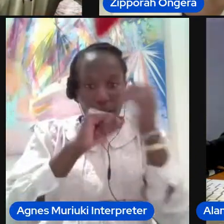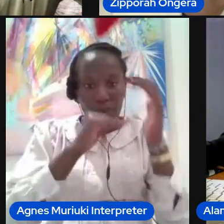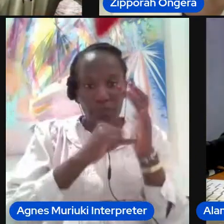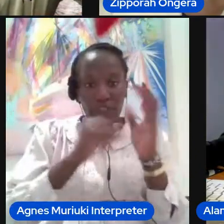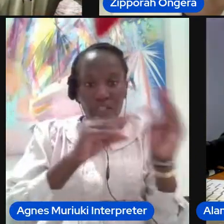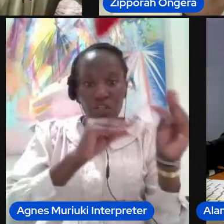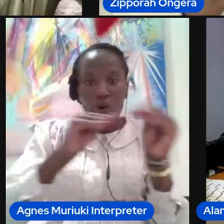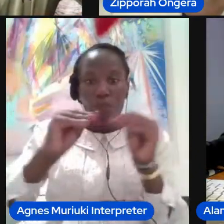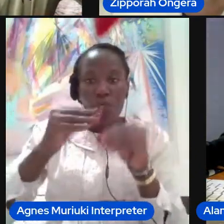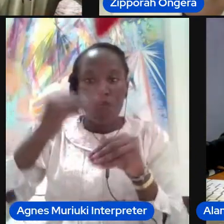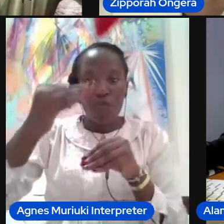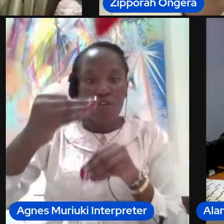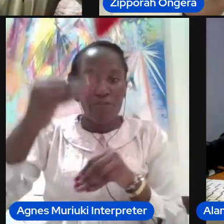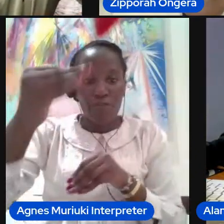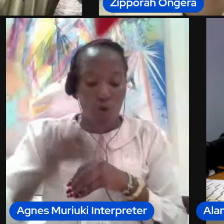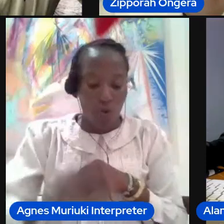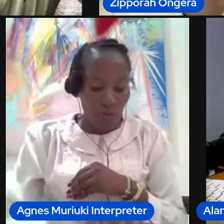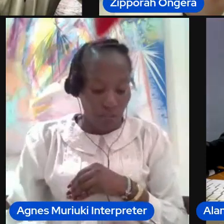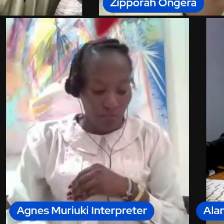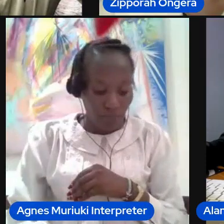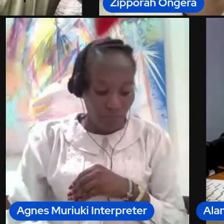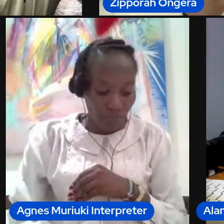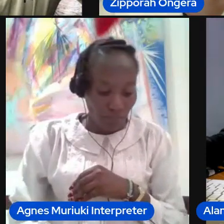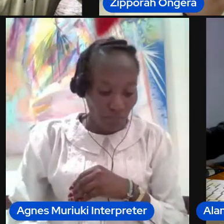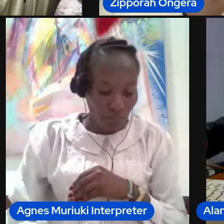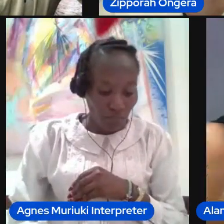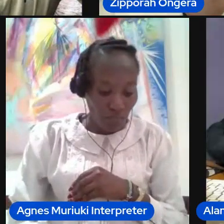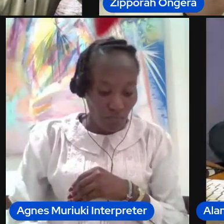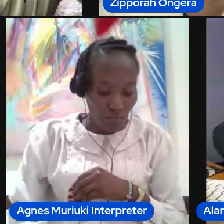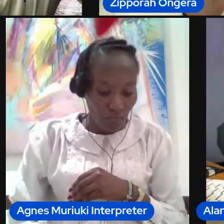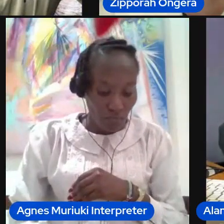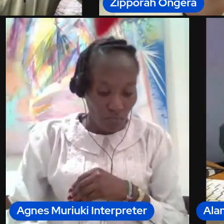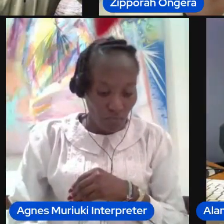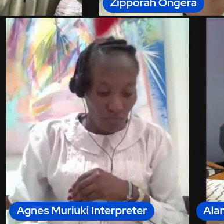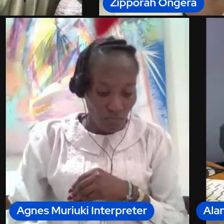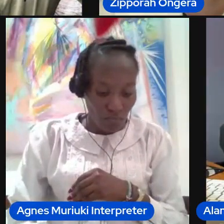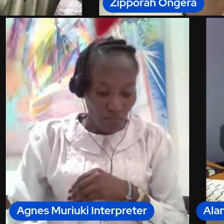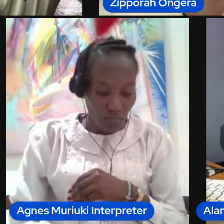think that is a strategy that we could also look at. Thank you.